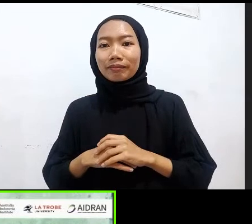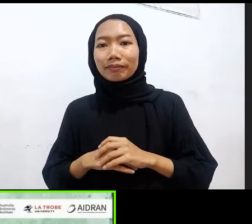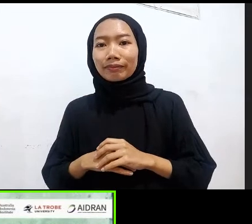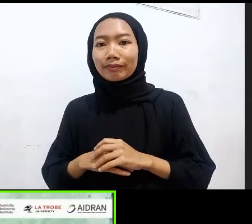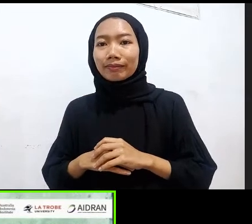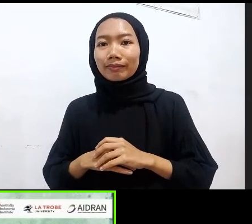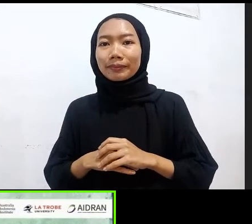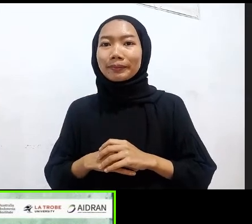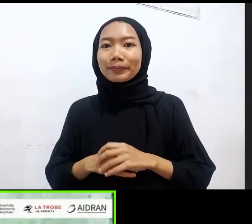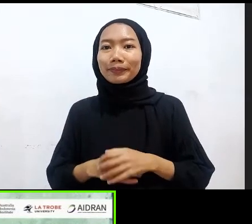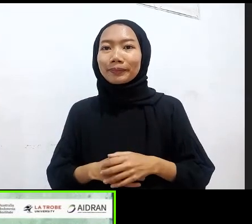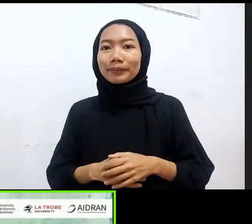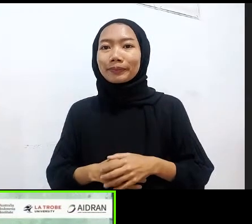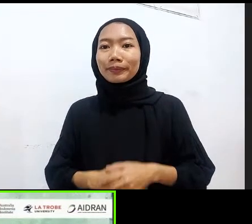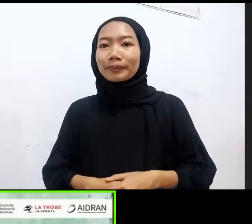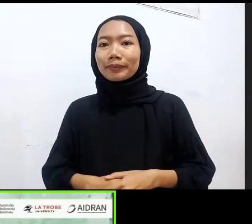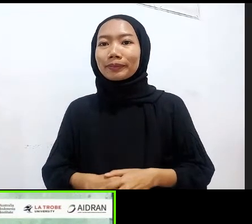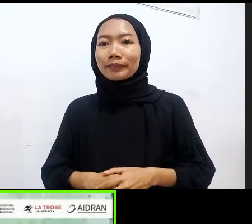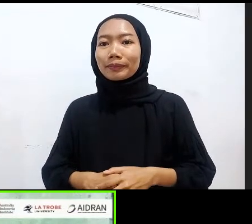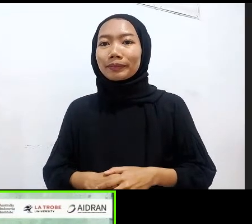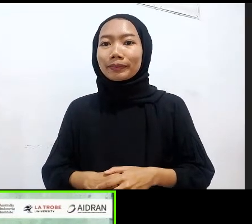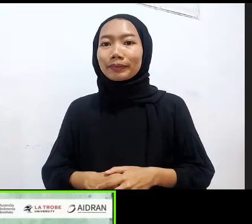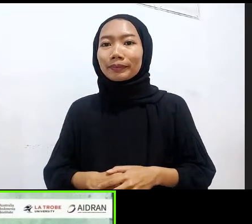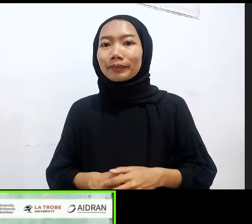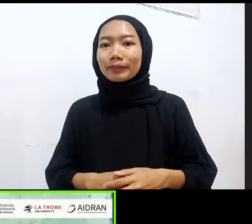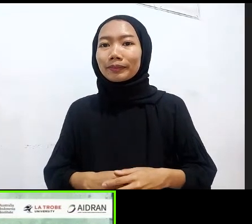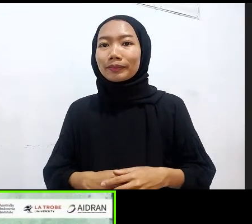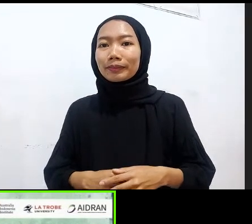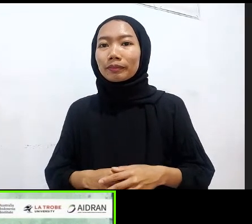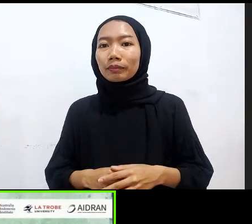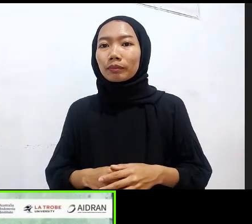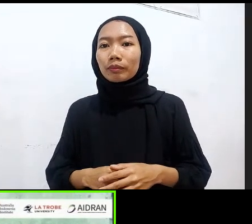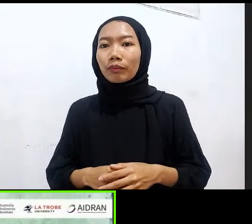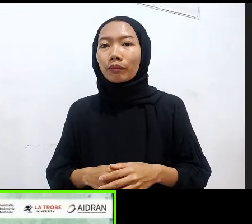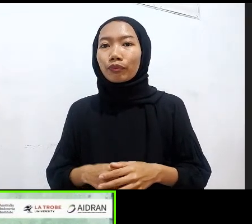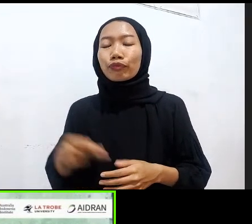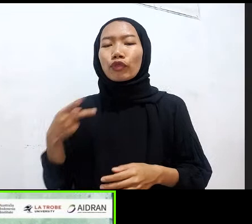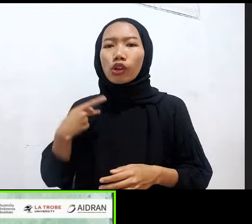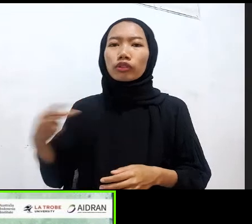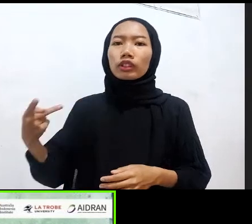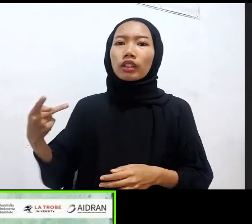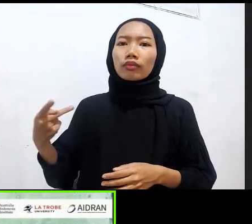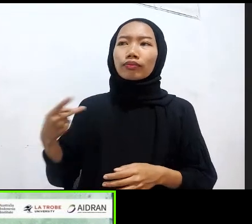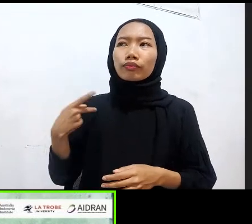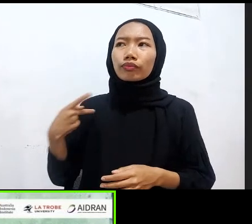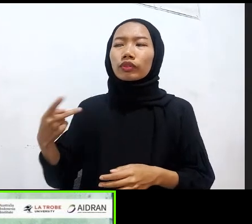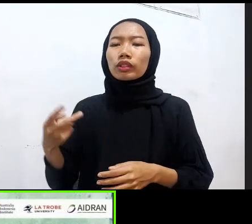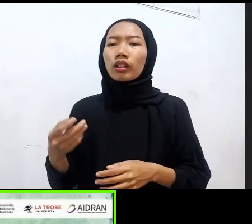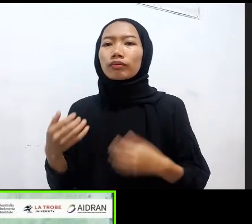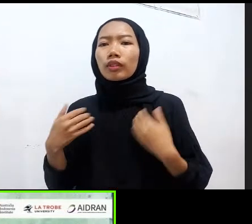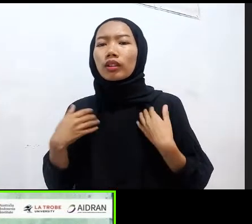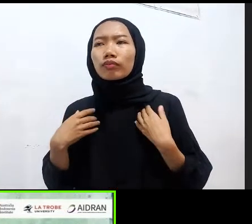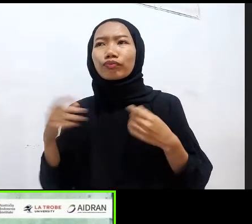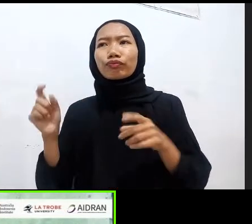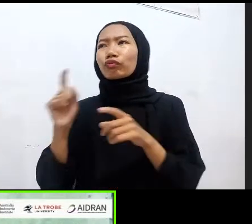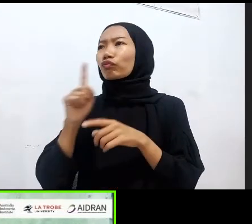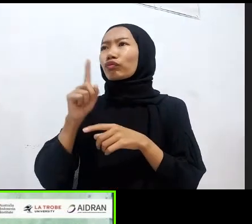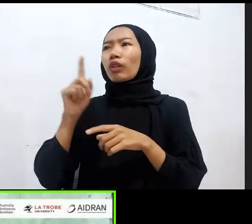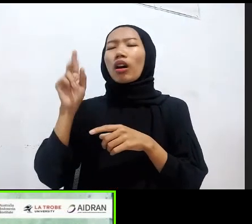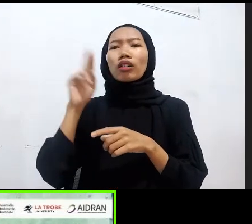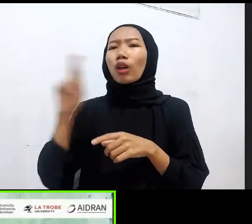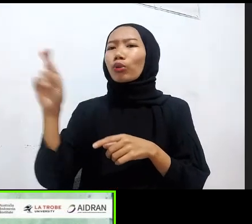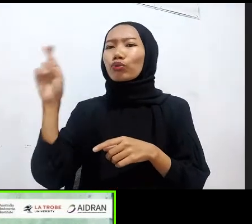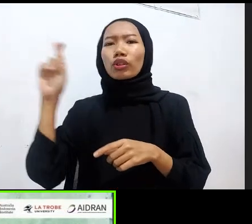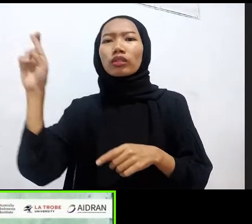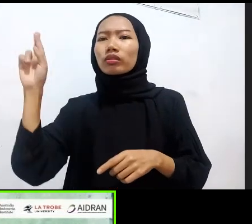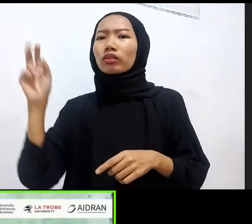hundreds of millions of population and about, I think, 25 million of people living with disability, and some a policy